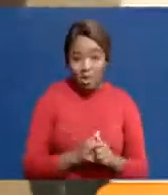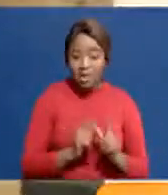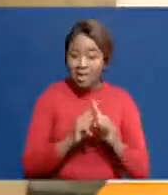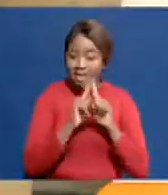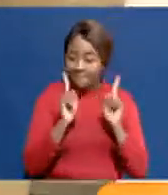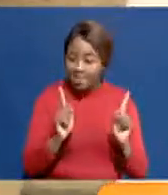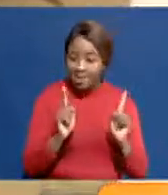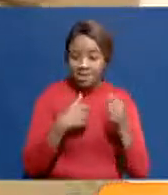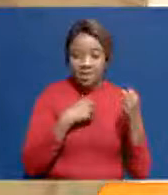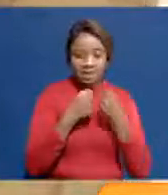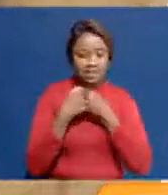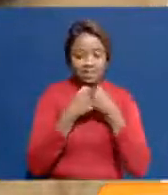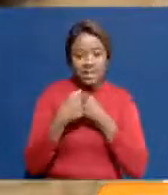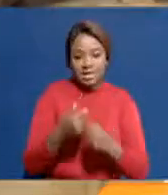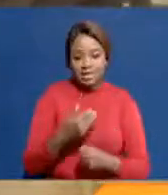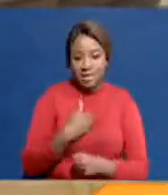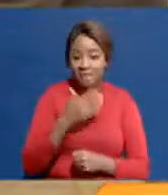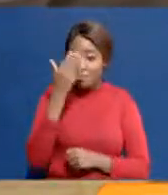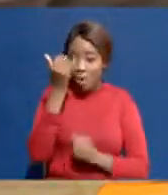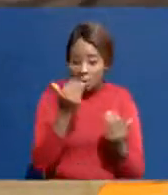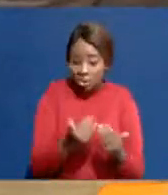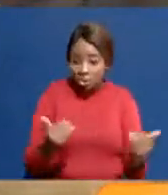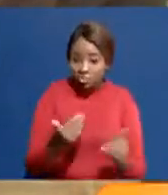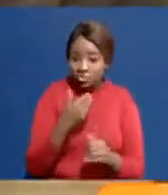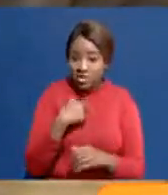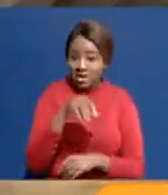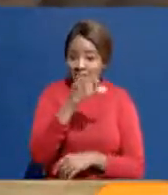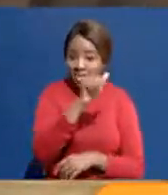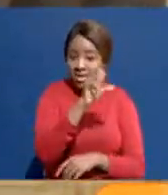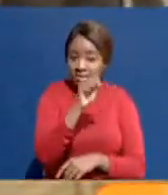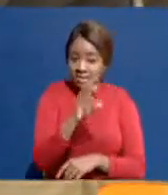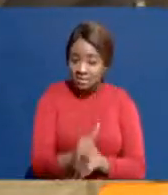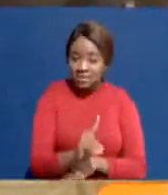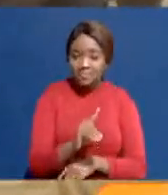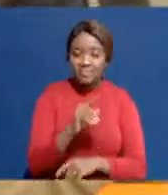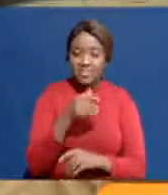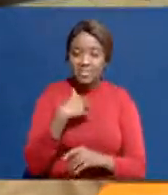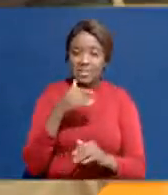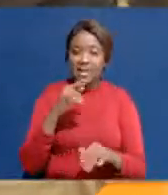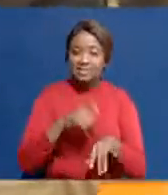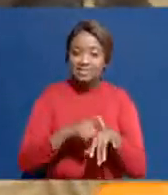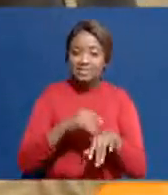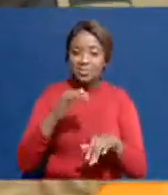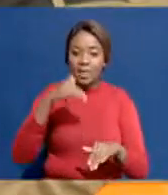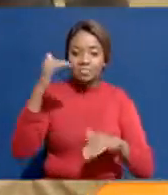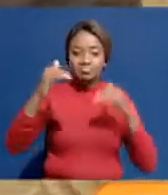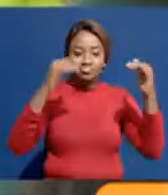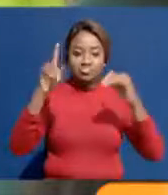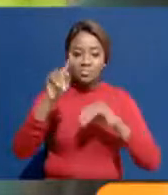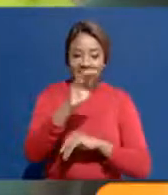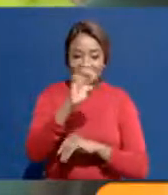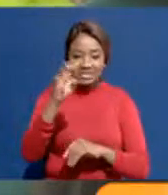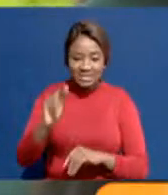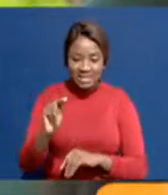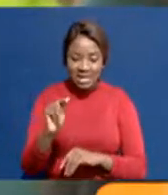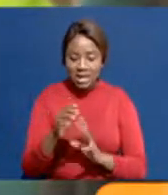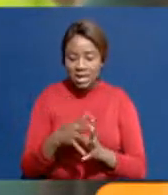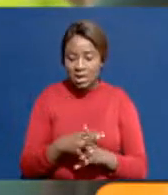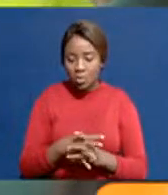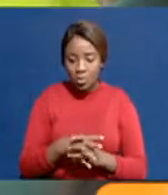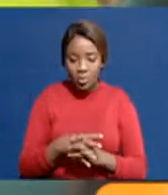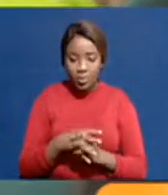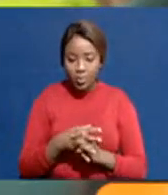challenge, however, when children with ASD reach the teenage years and beyond. The program is very